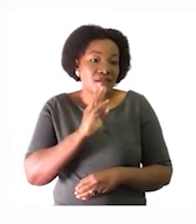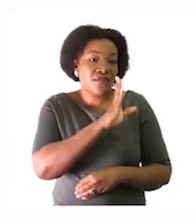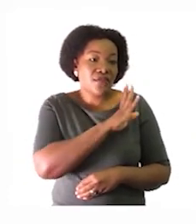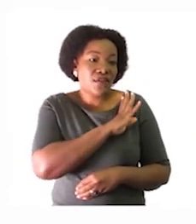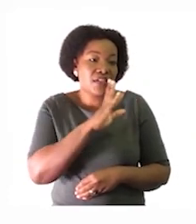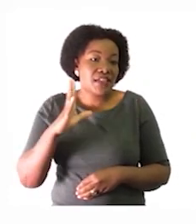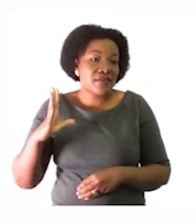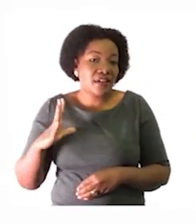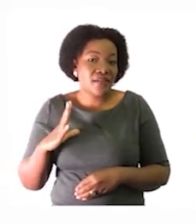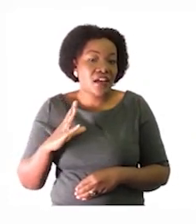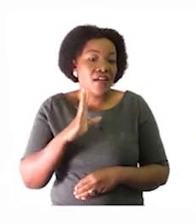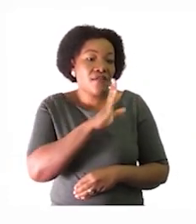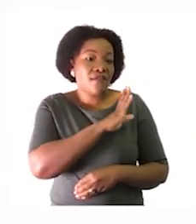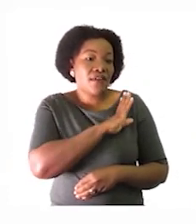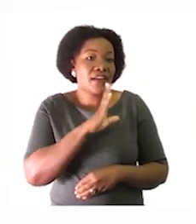and 50.